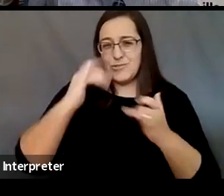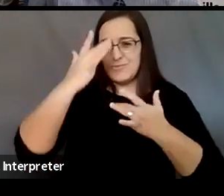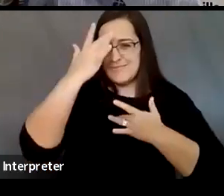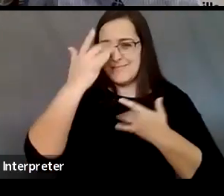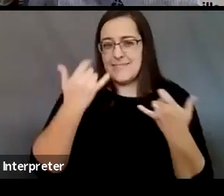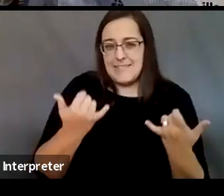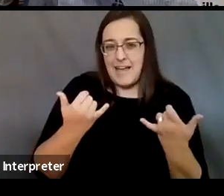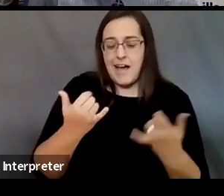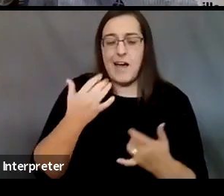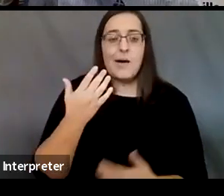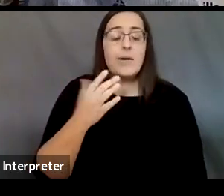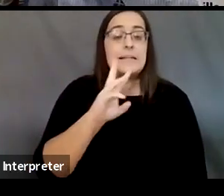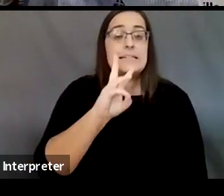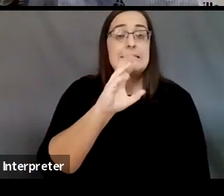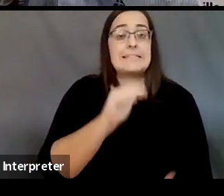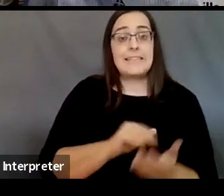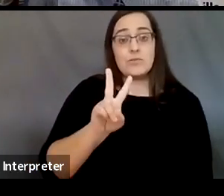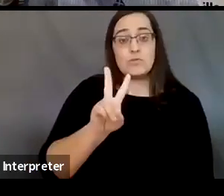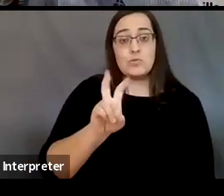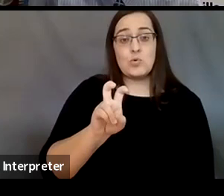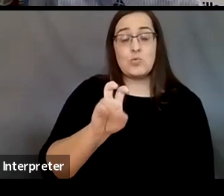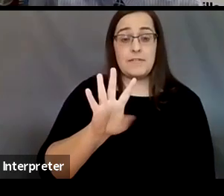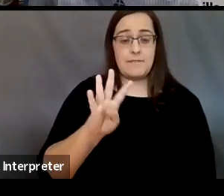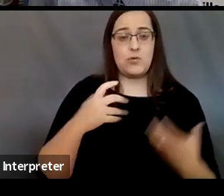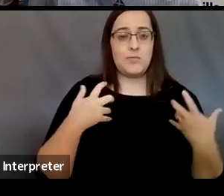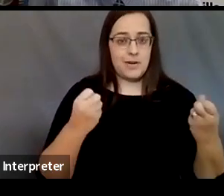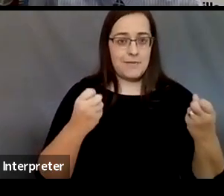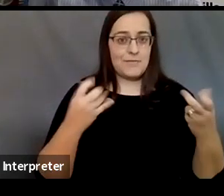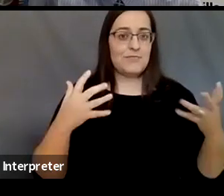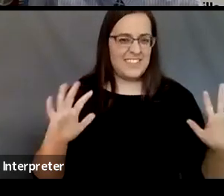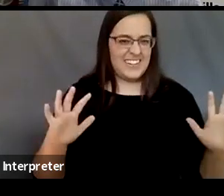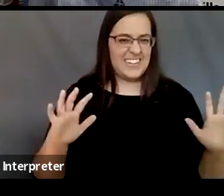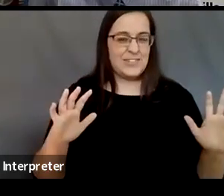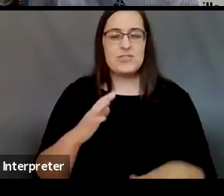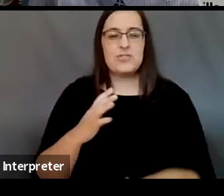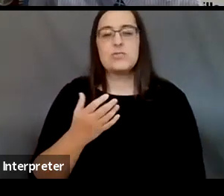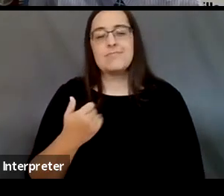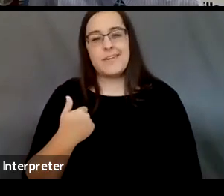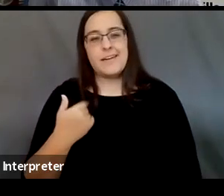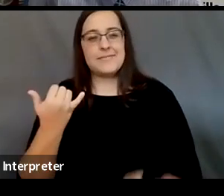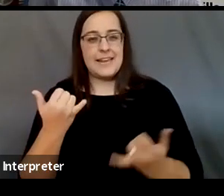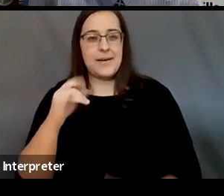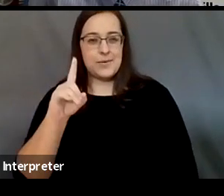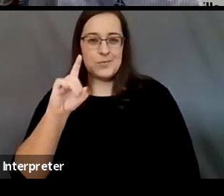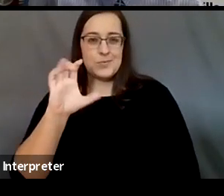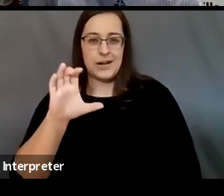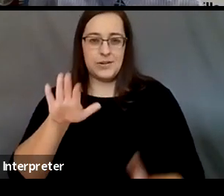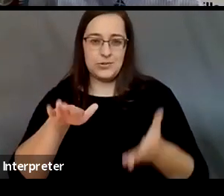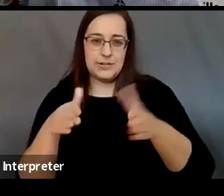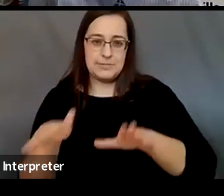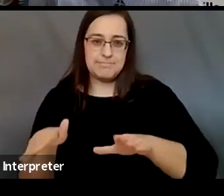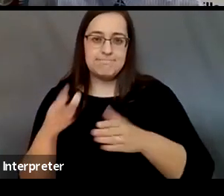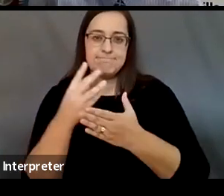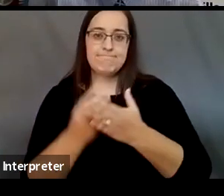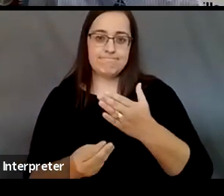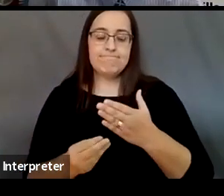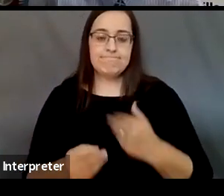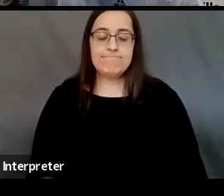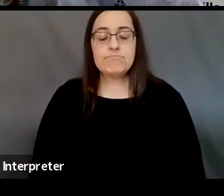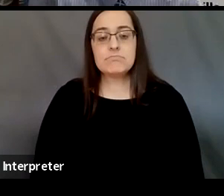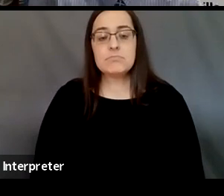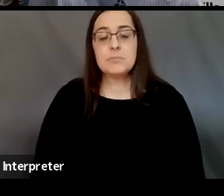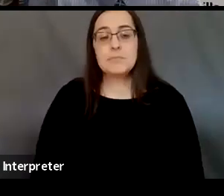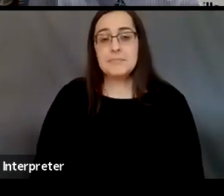had 6,254 recoveries, and we're up to 100 deaths here in our community. Each